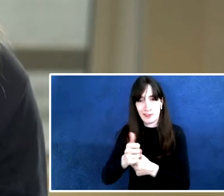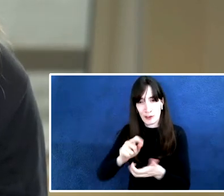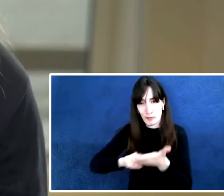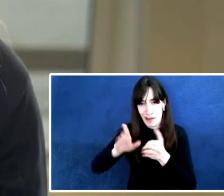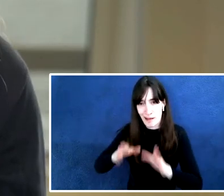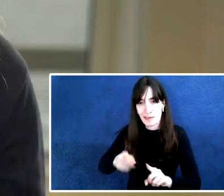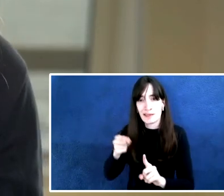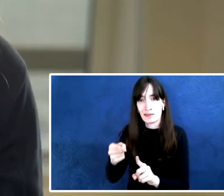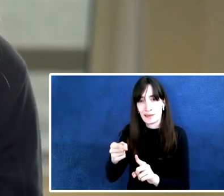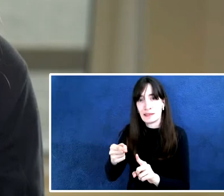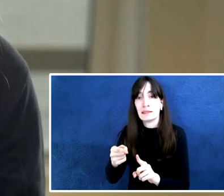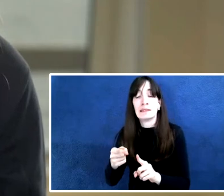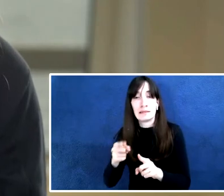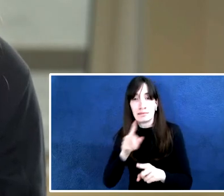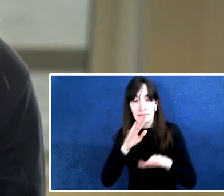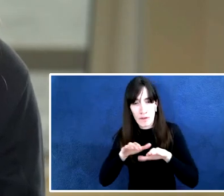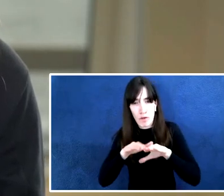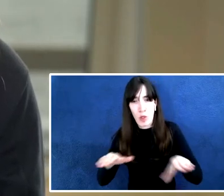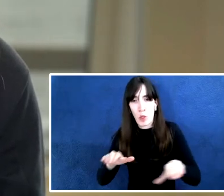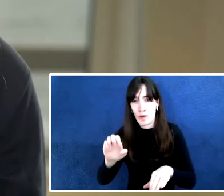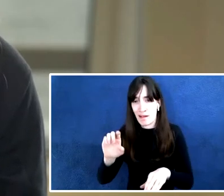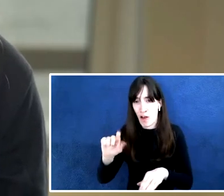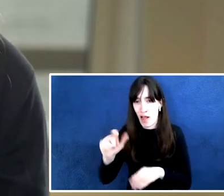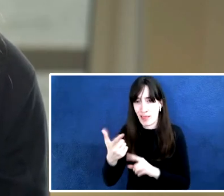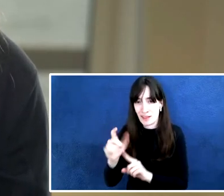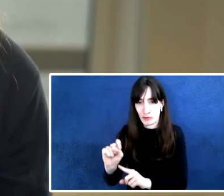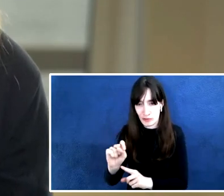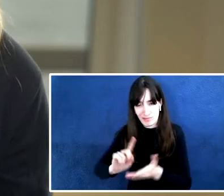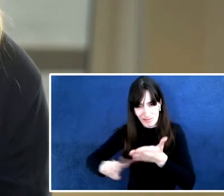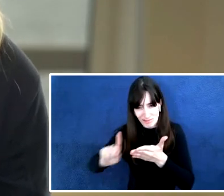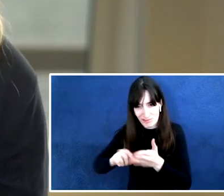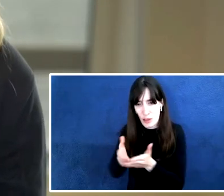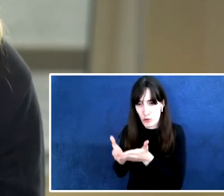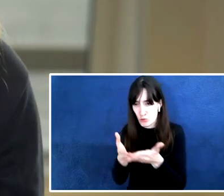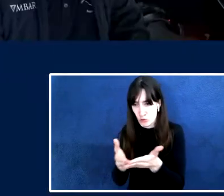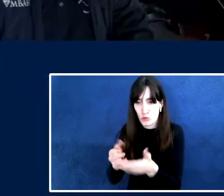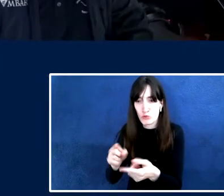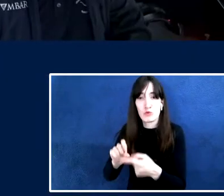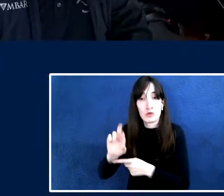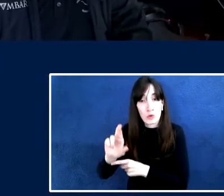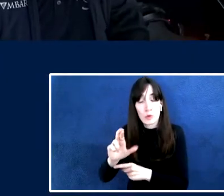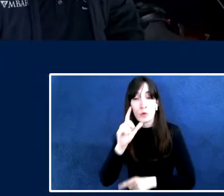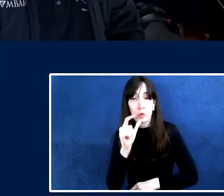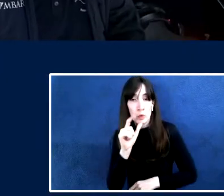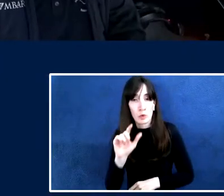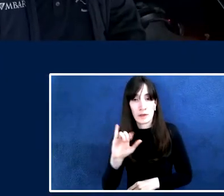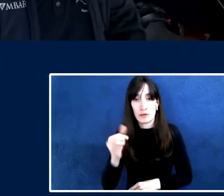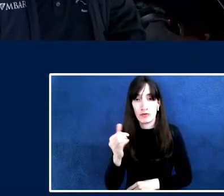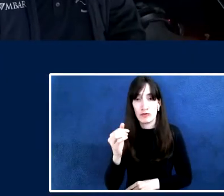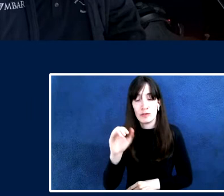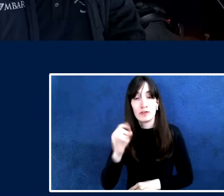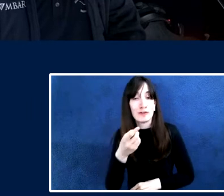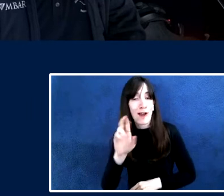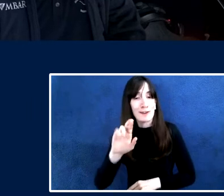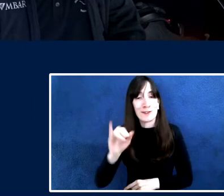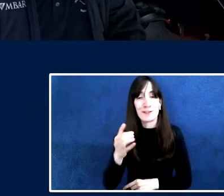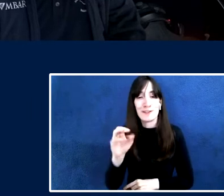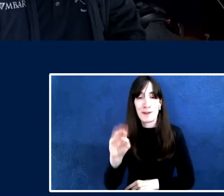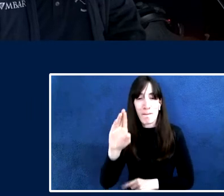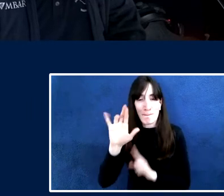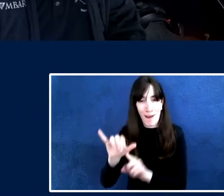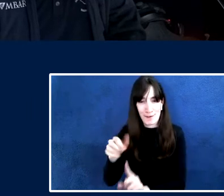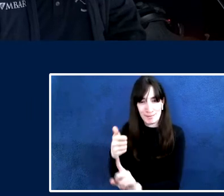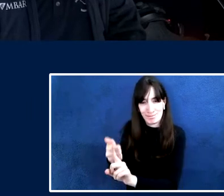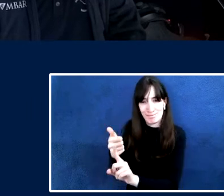seafloor ecologist, and principal investigator of this cruise to Sur Ridge, Dr. Jim Barry. As Jim tells us more about